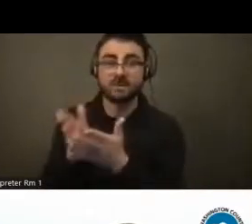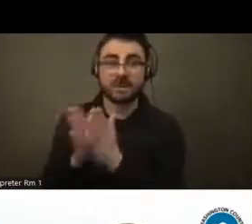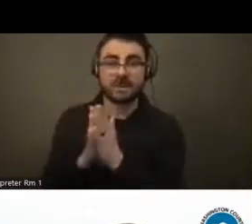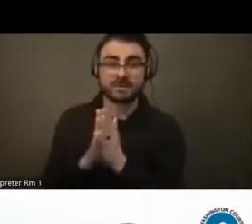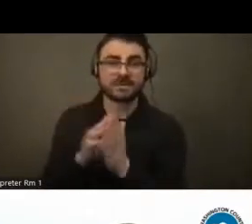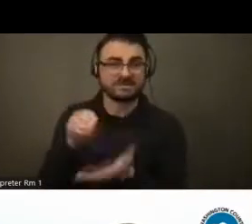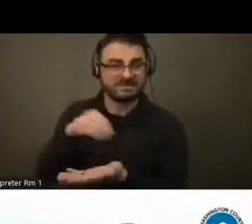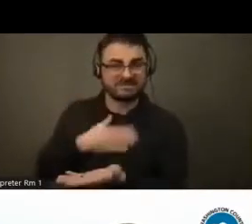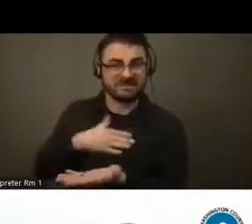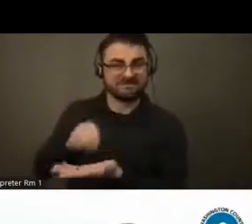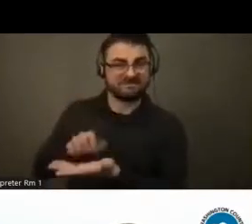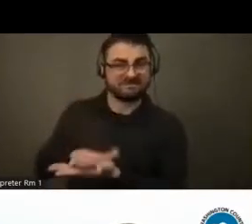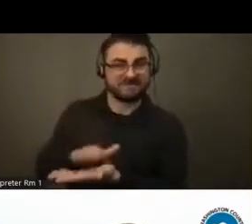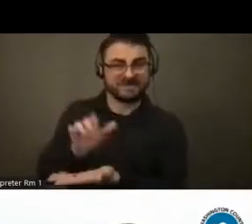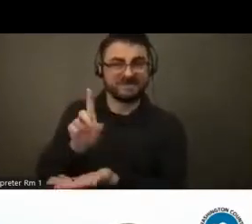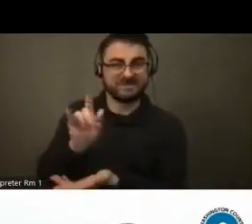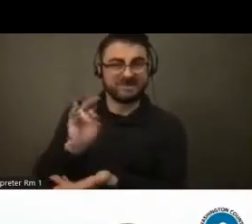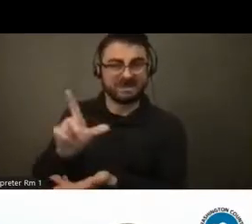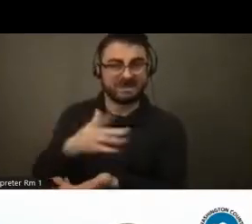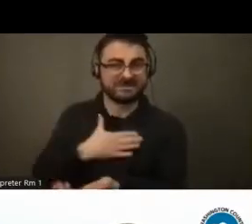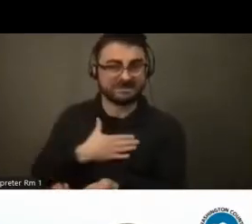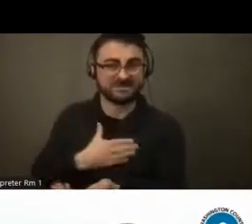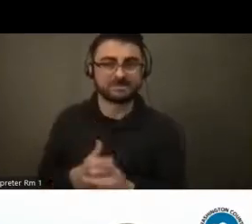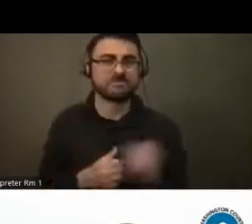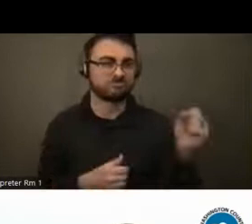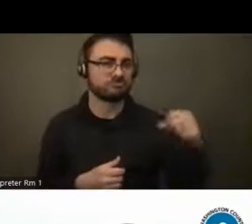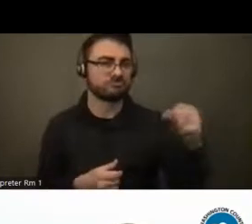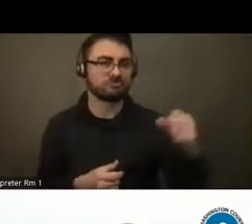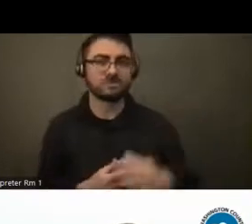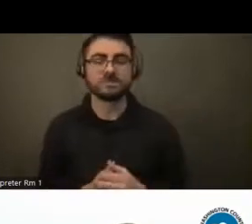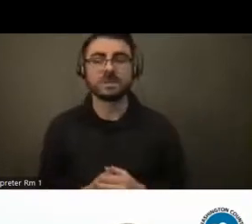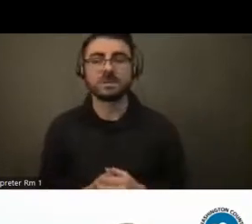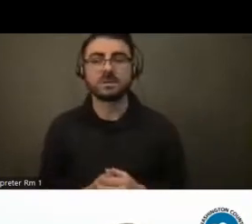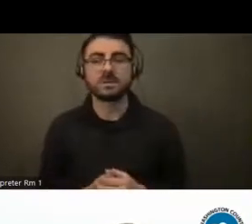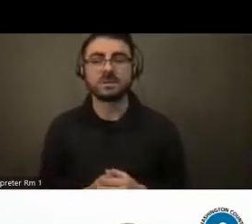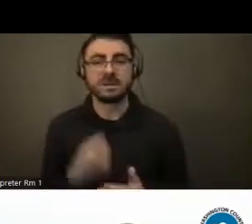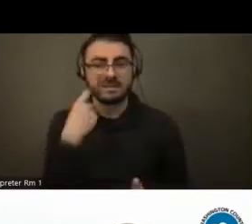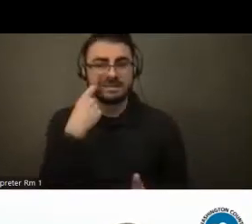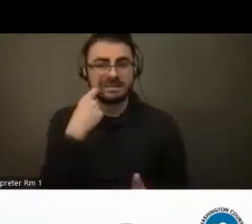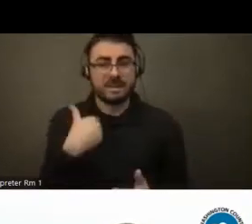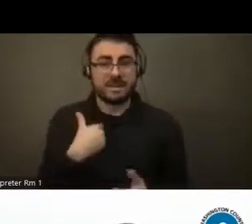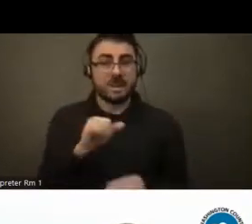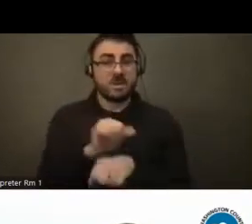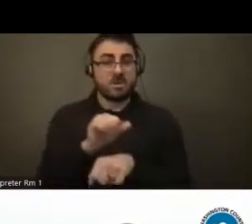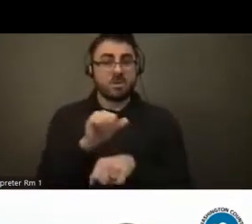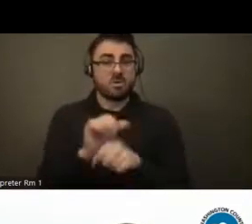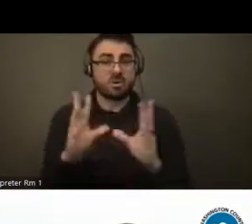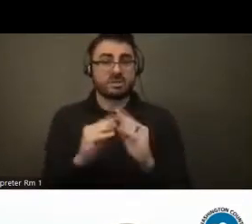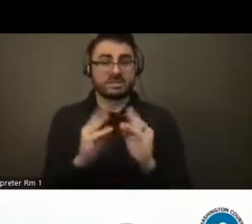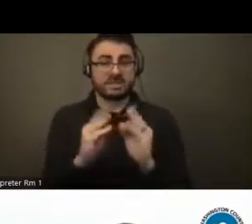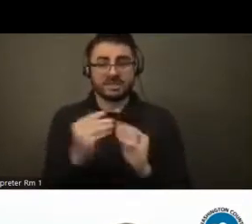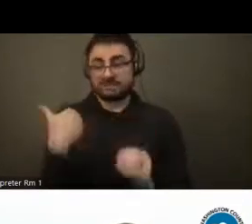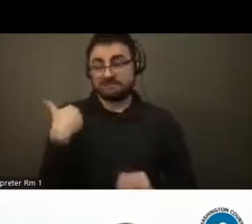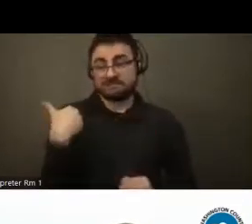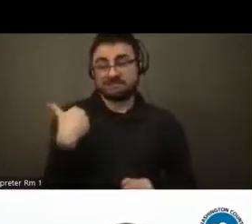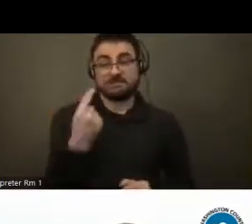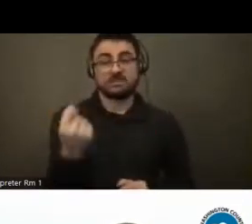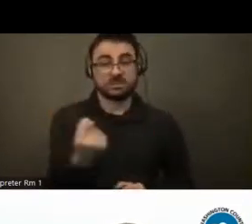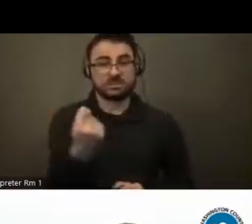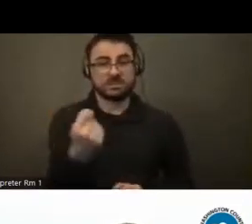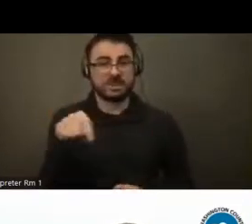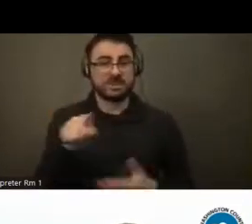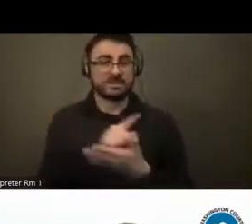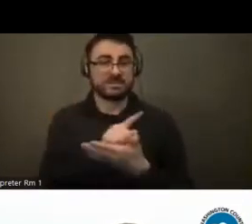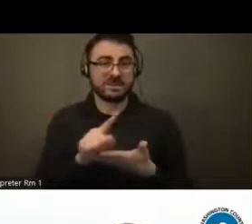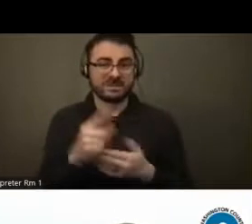Yes. We just had a work session on Tuesday of this week, just